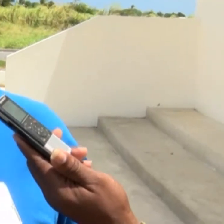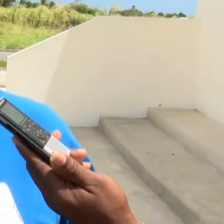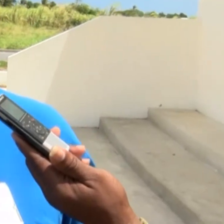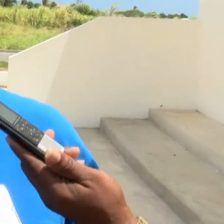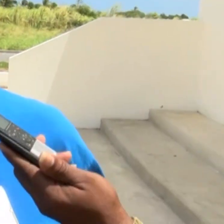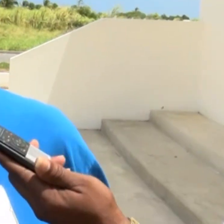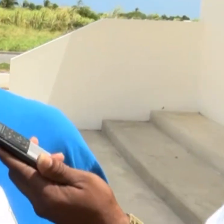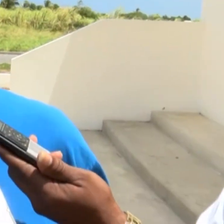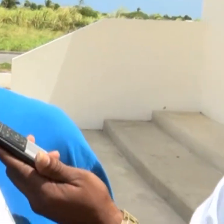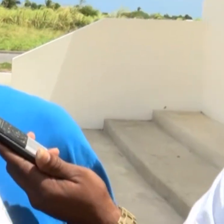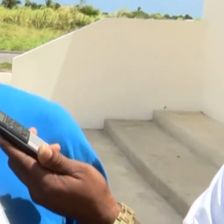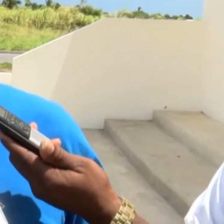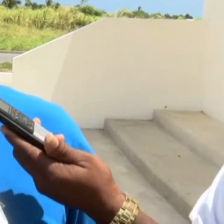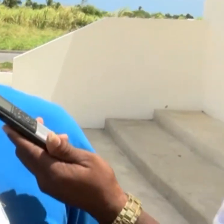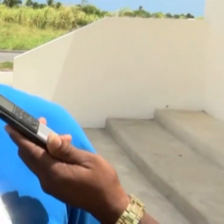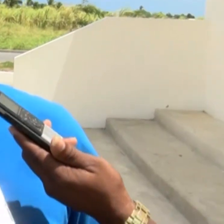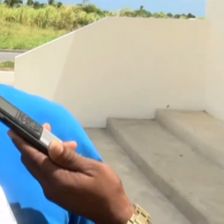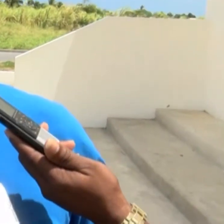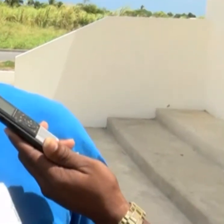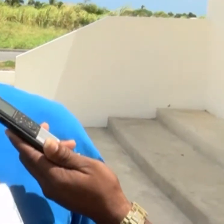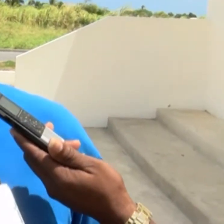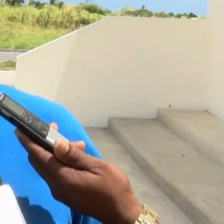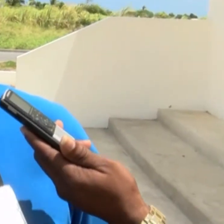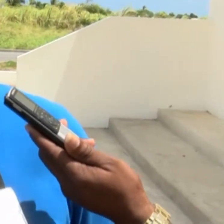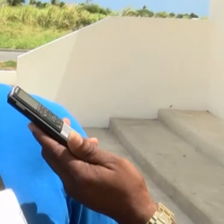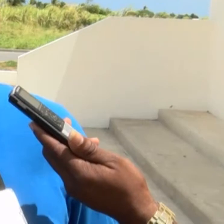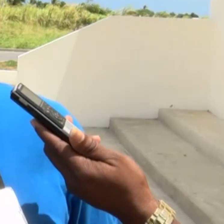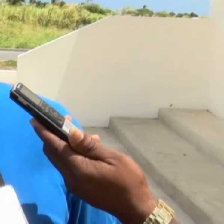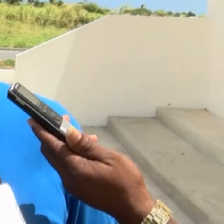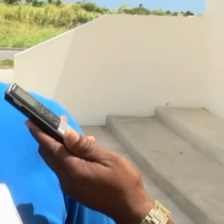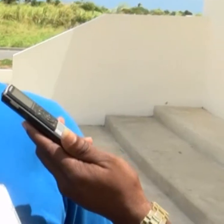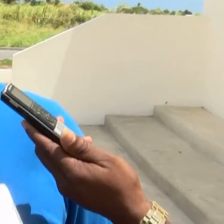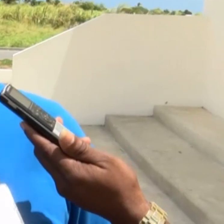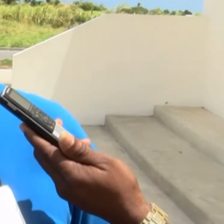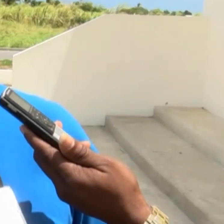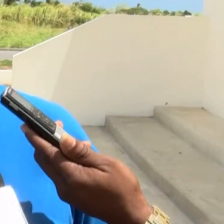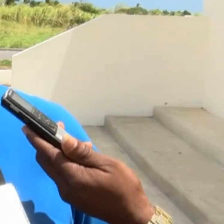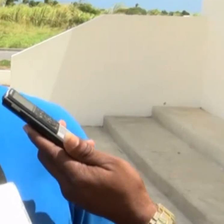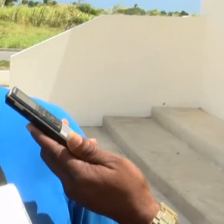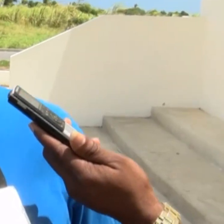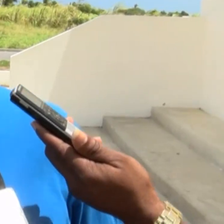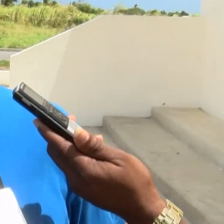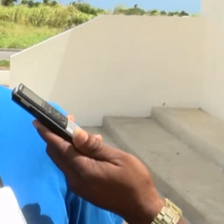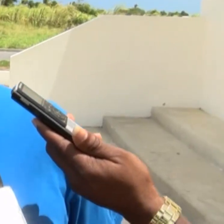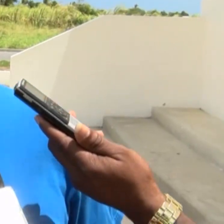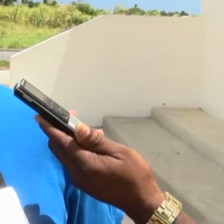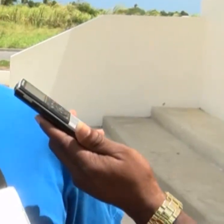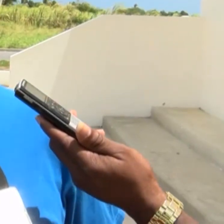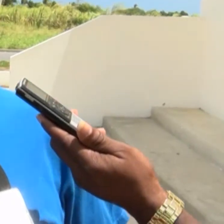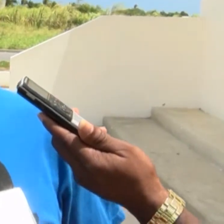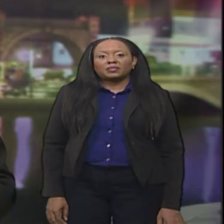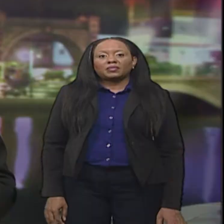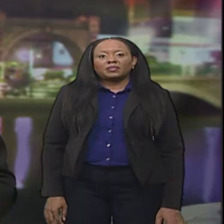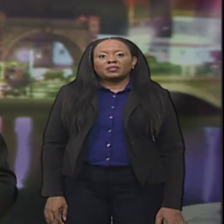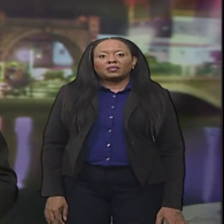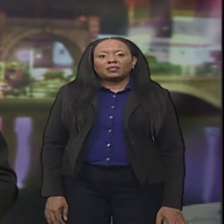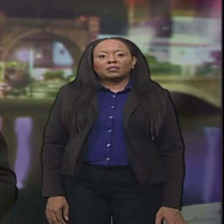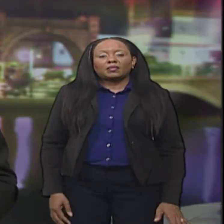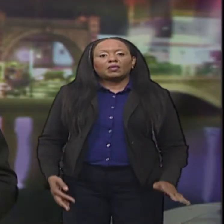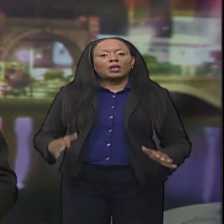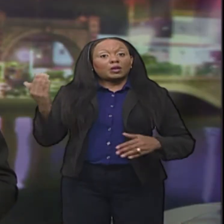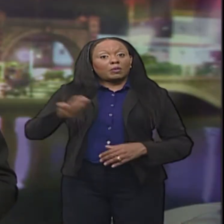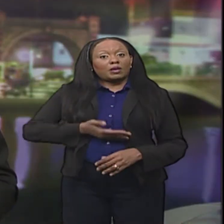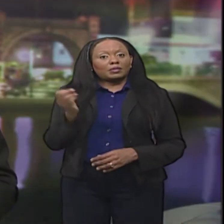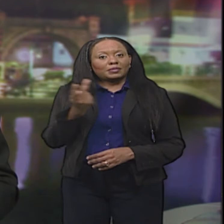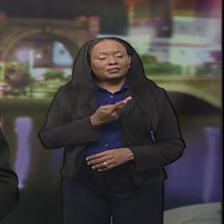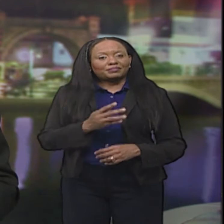right? So like I say, what has happened, and the future will be determined at that time. Welcome